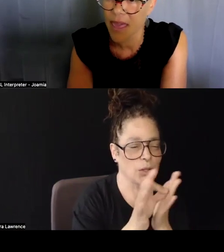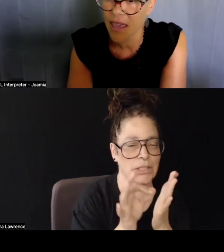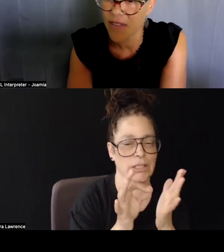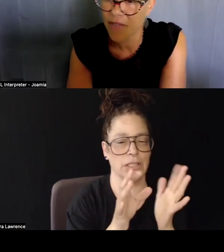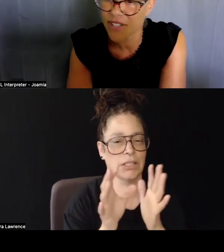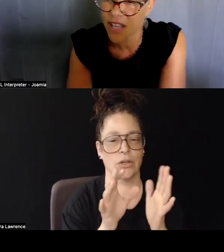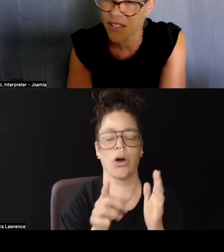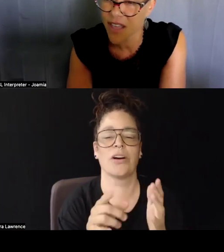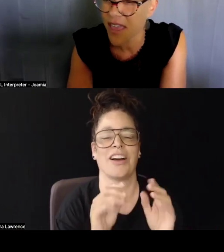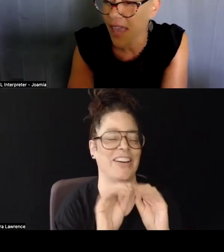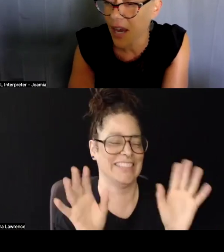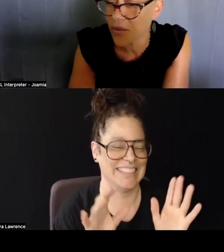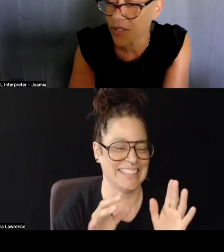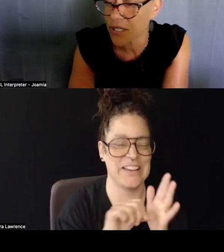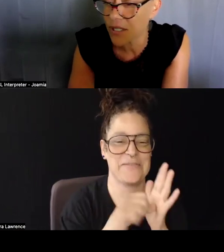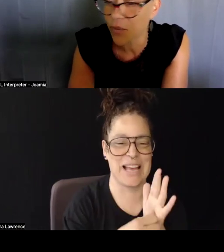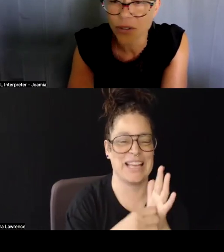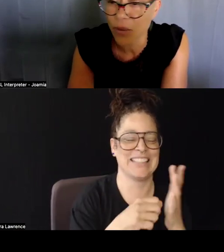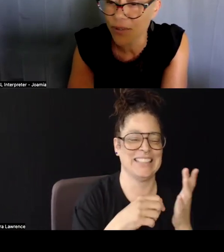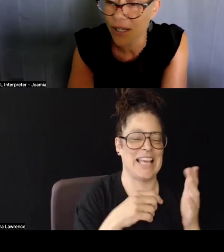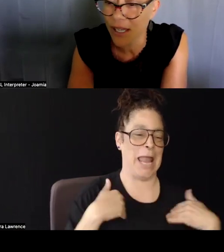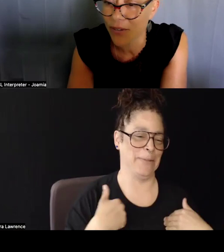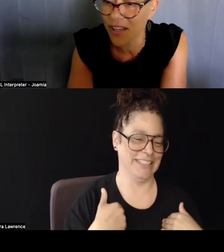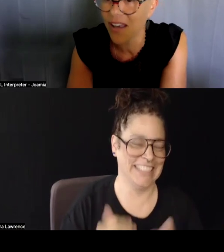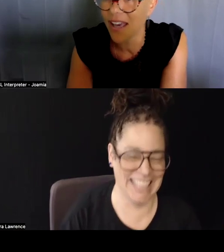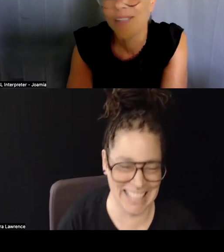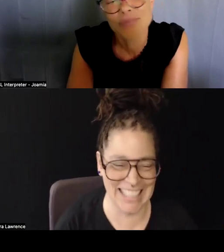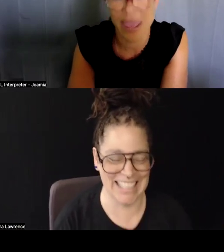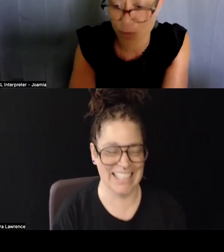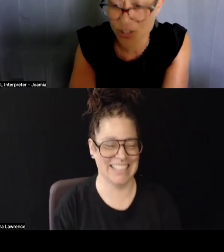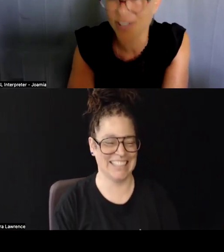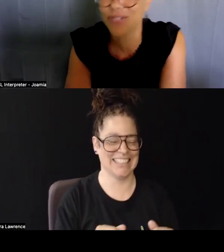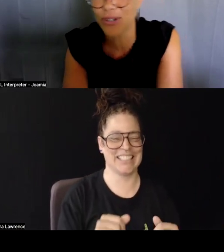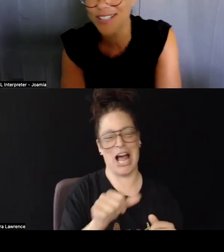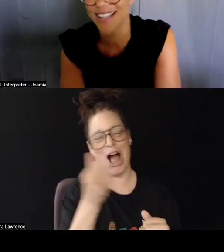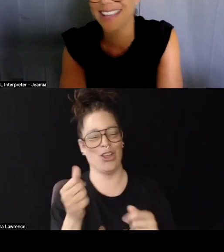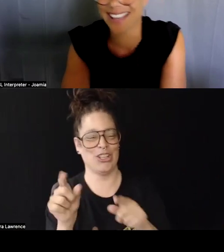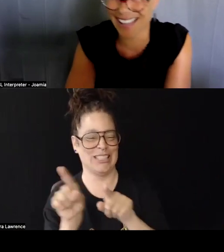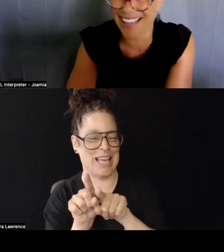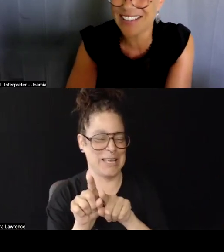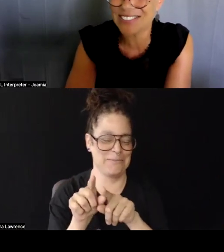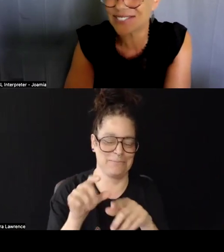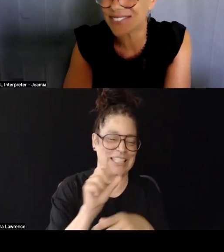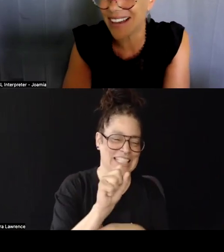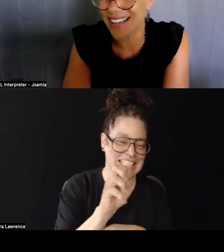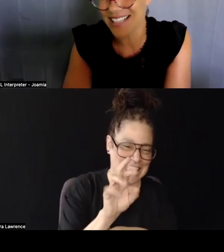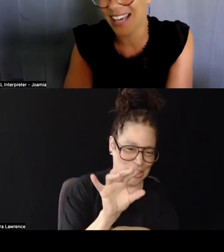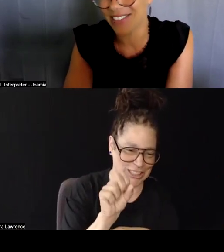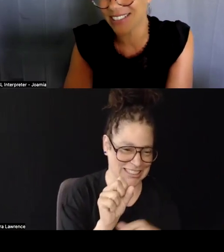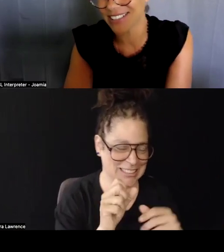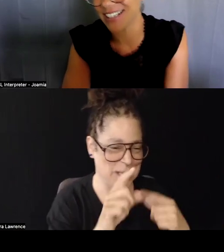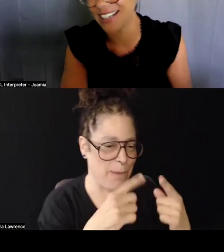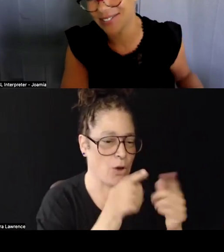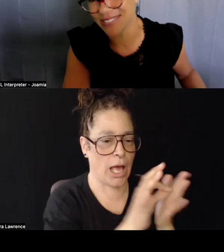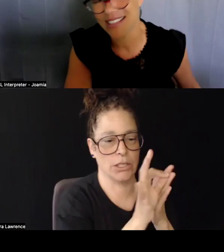I think it emphasizes, I think, well, no, not counting, animals, of course, because I